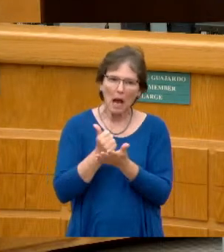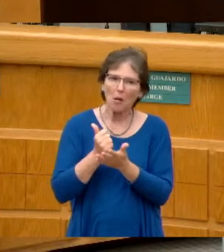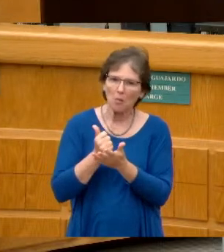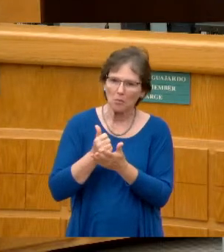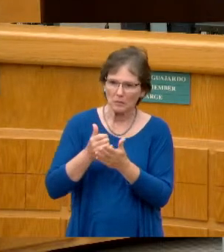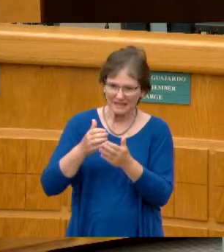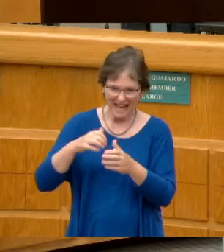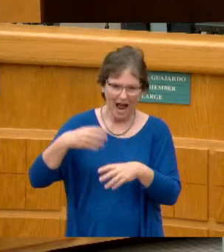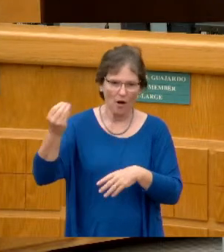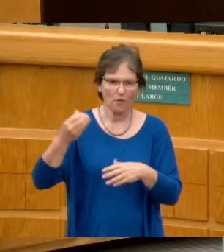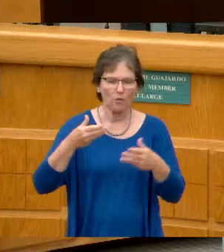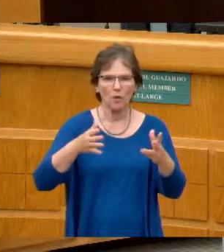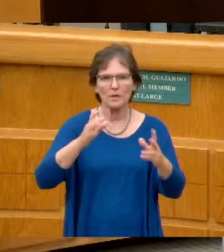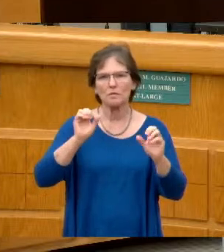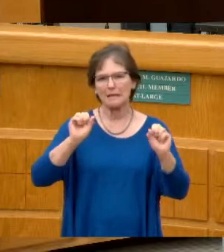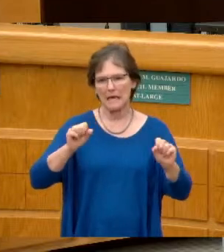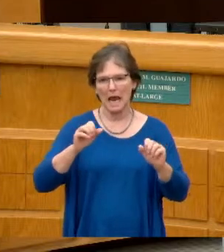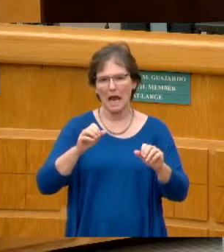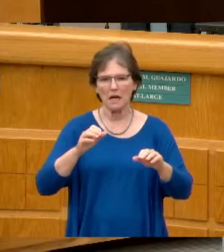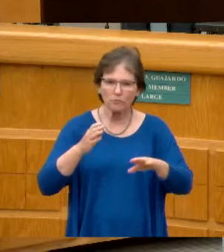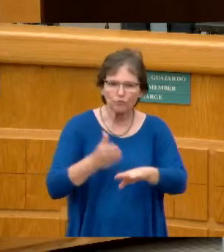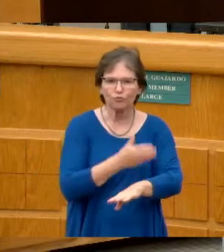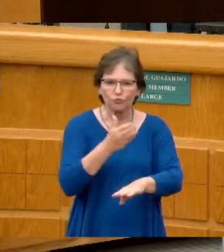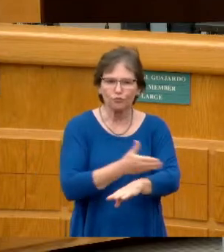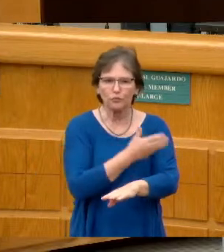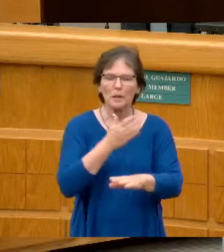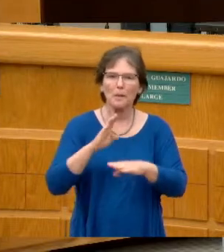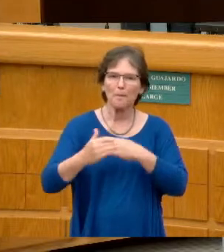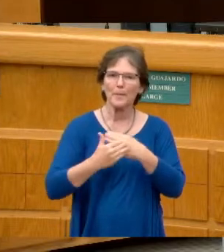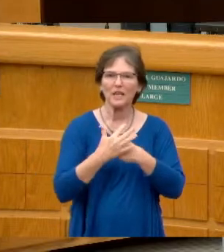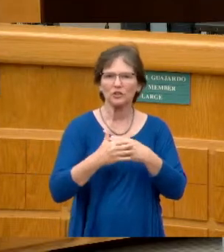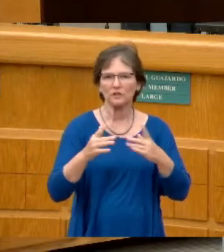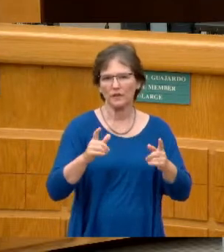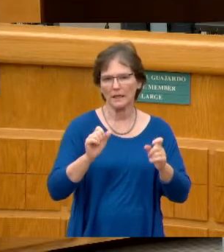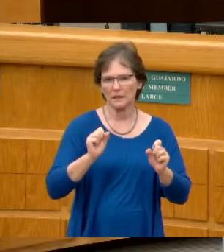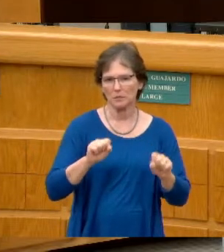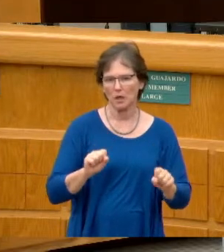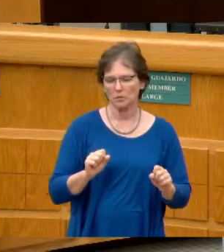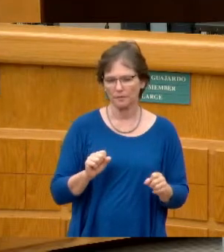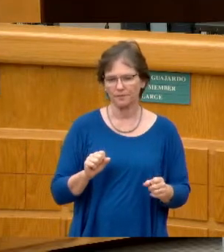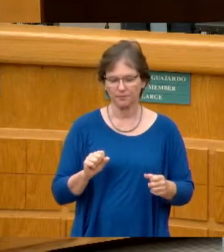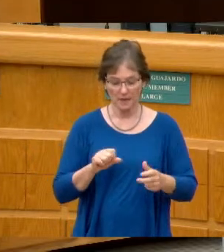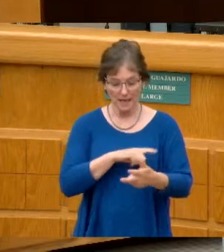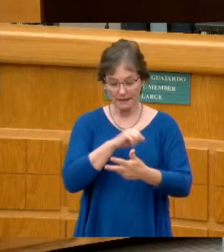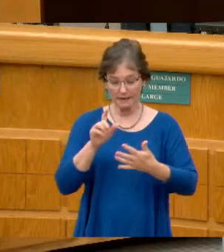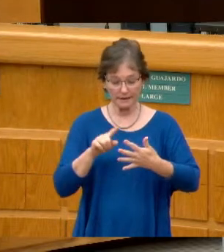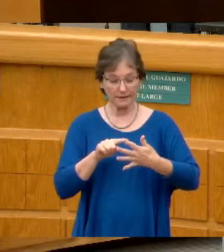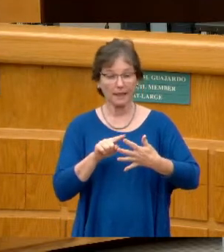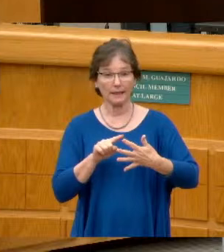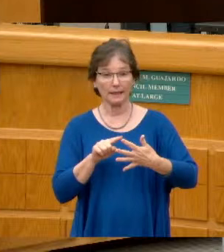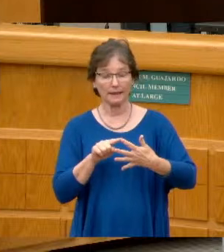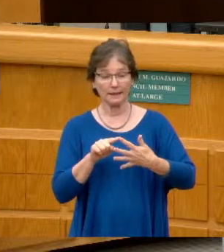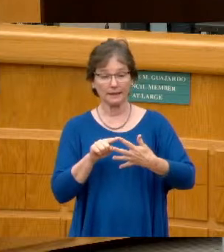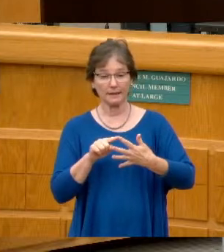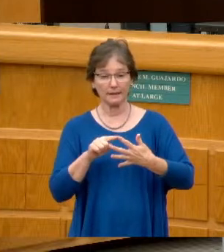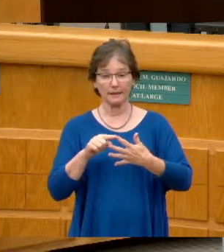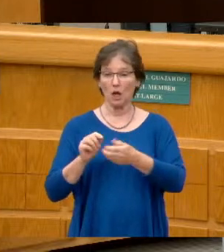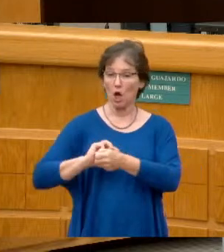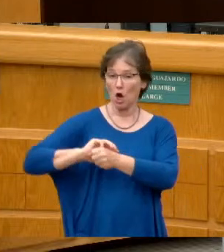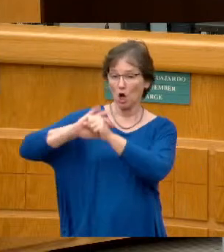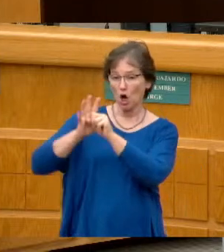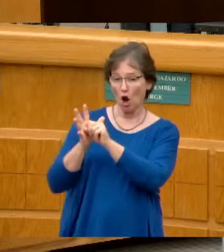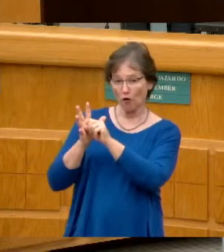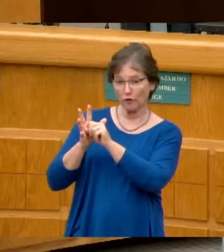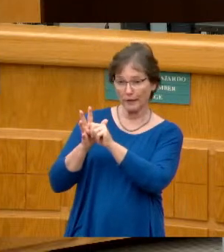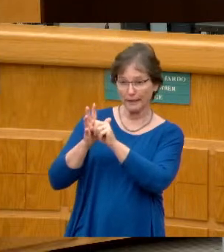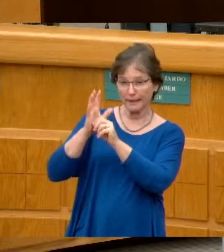I want to make sure that you guys know that please to obey all the posted signs, follow all the